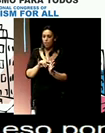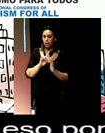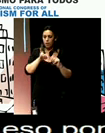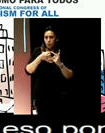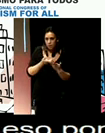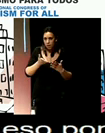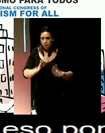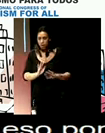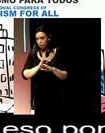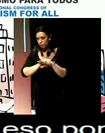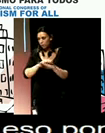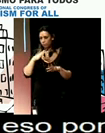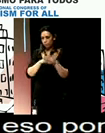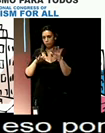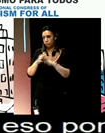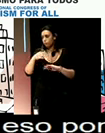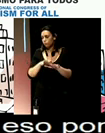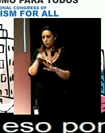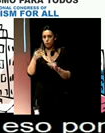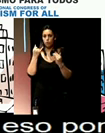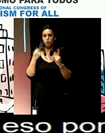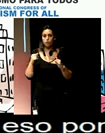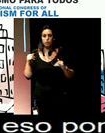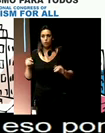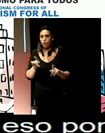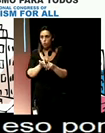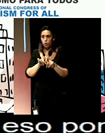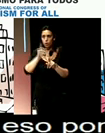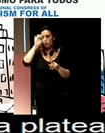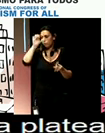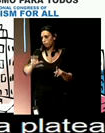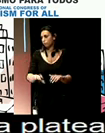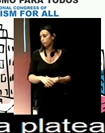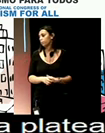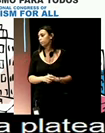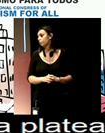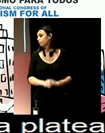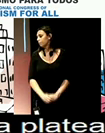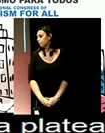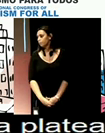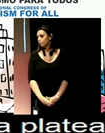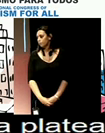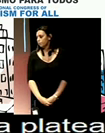are seated next to their families, to their friends, and they are enjoying the same show.